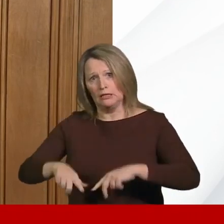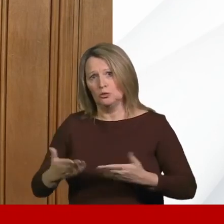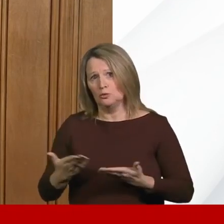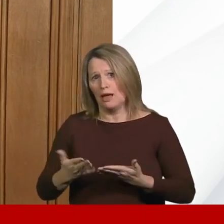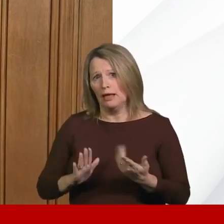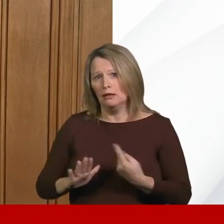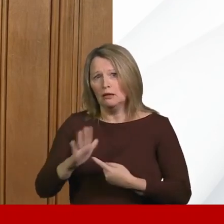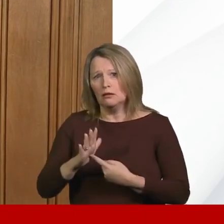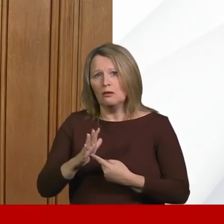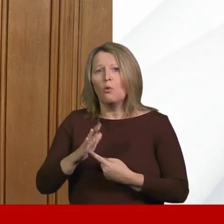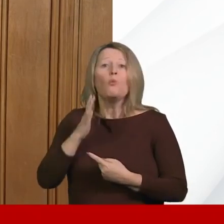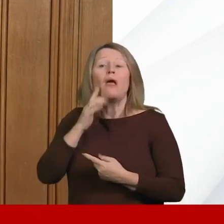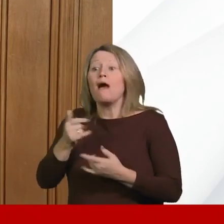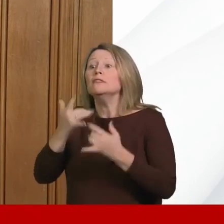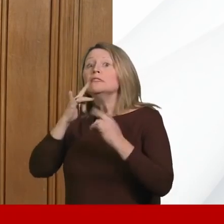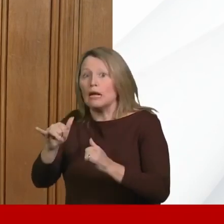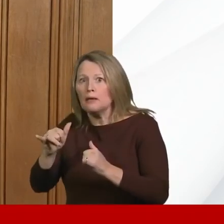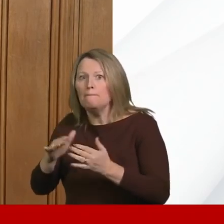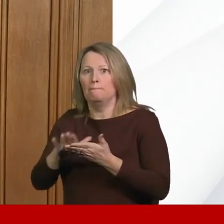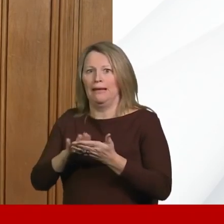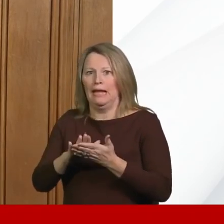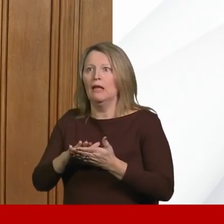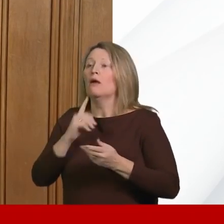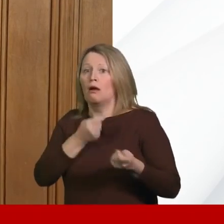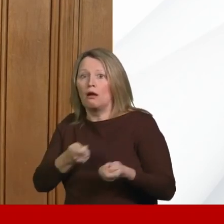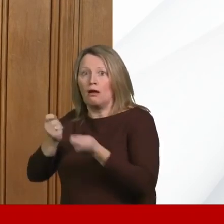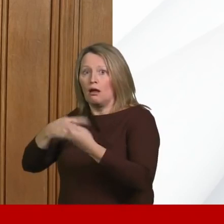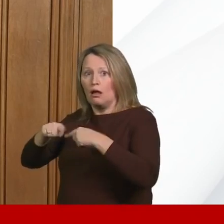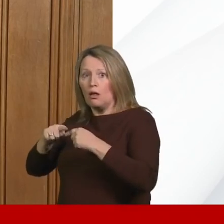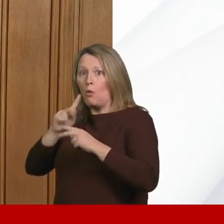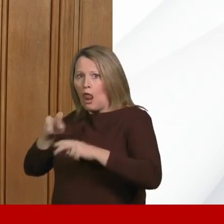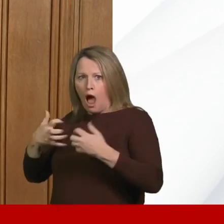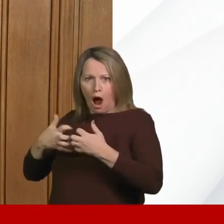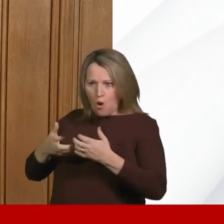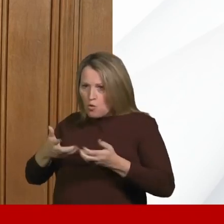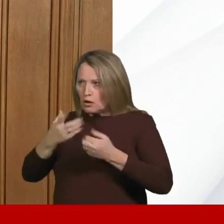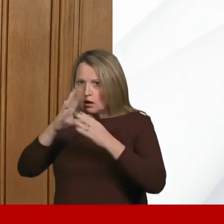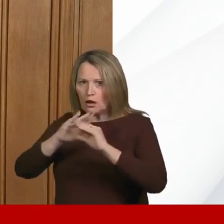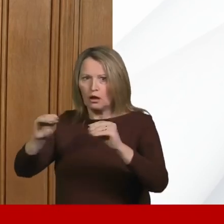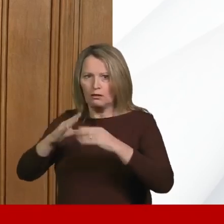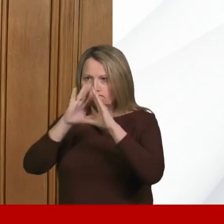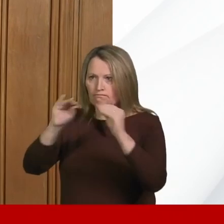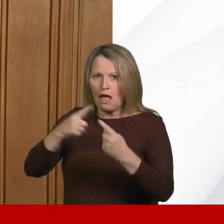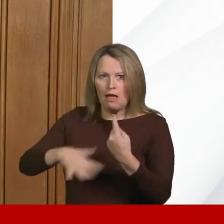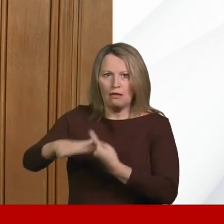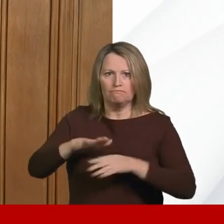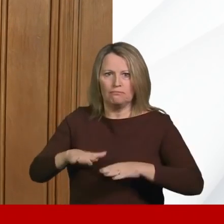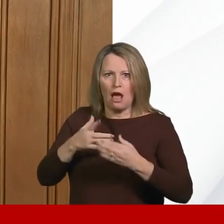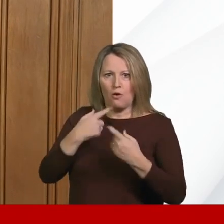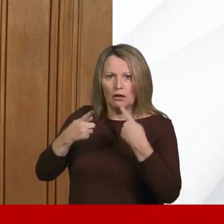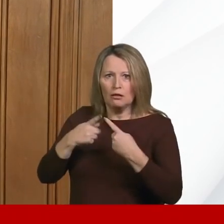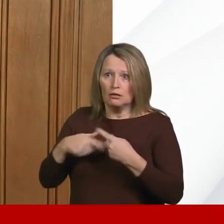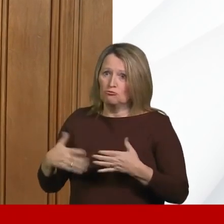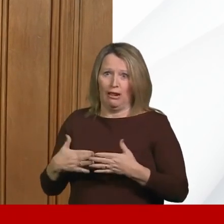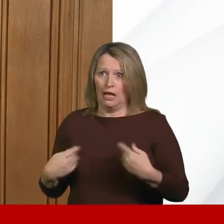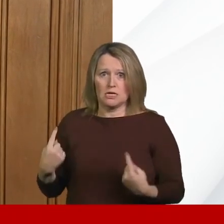changer is that it allows you to understand the proportion of the asymptomatic population. Who's had this disease but